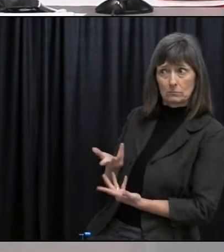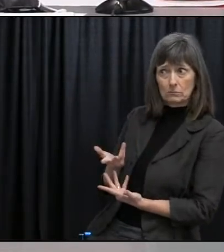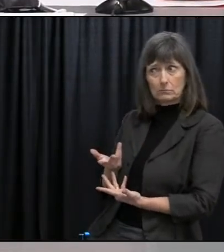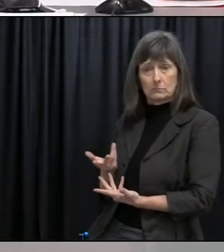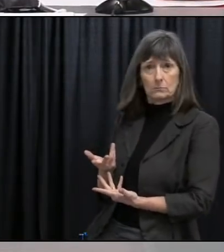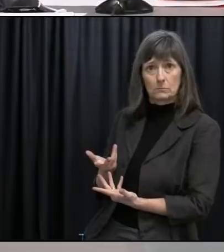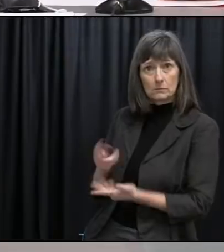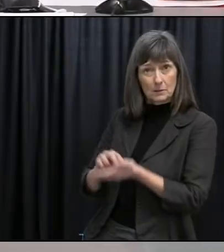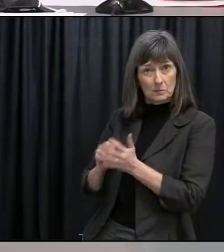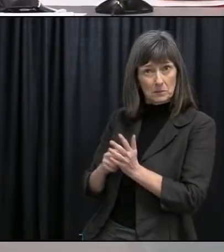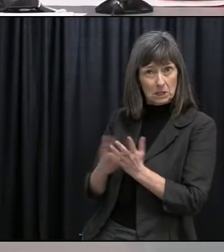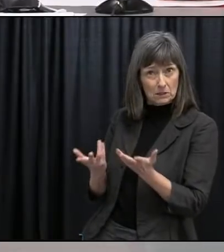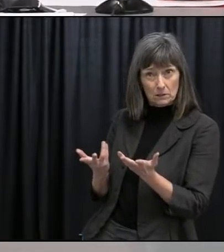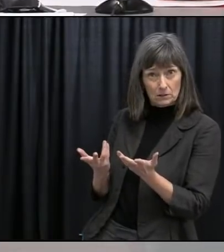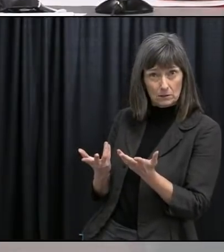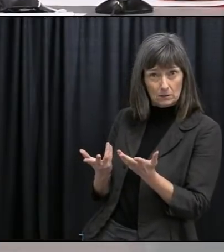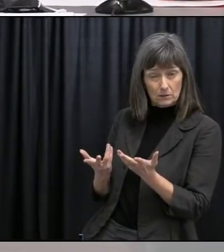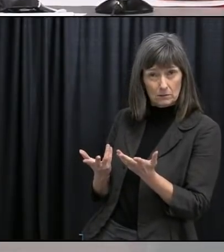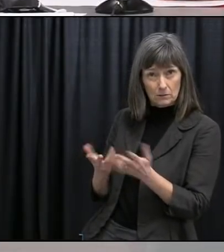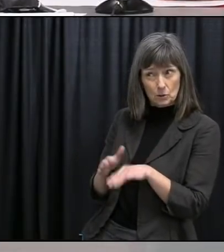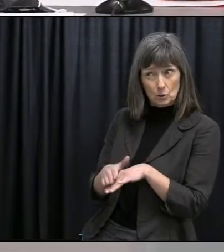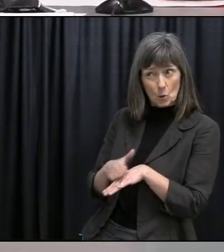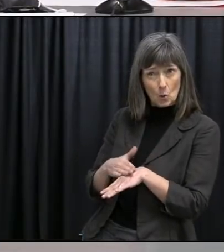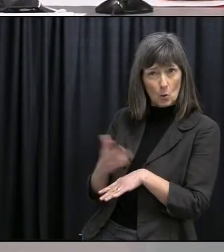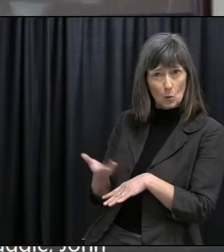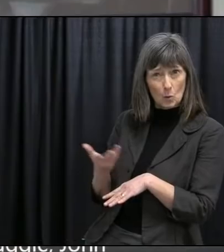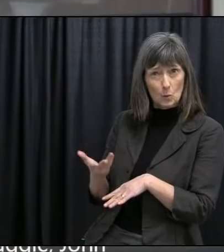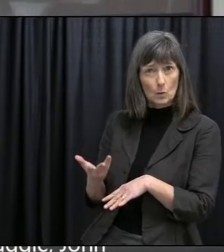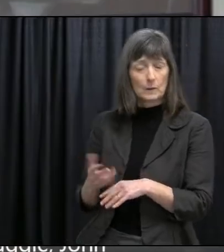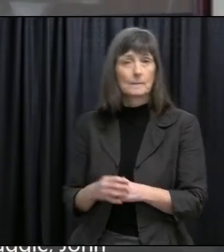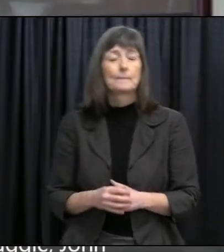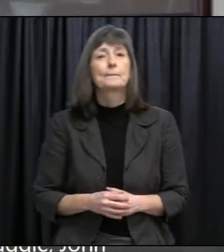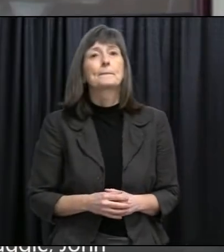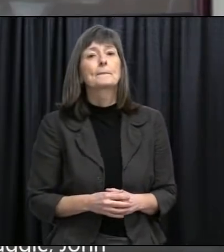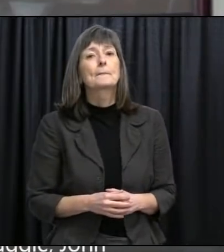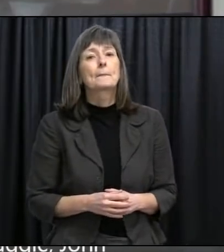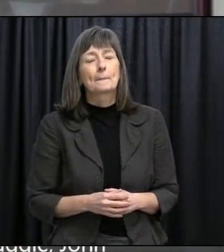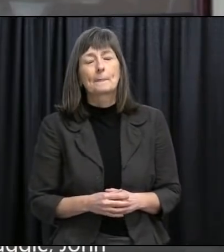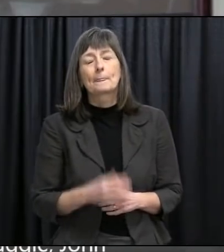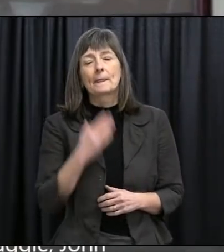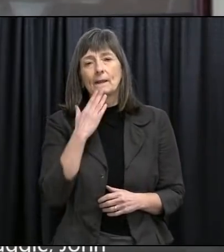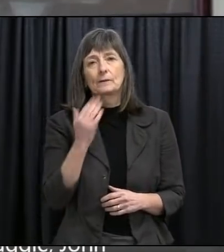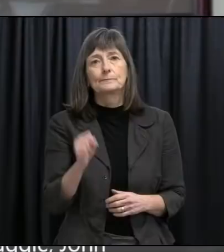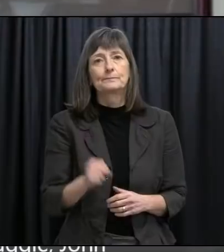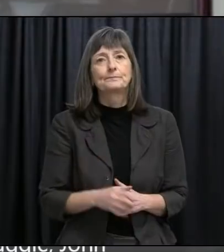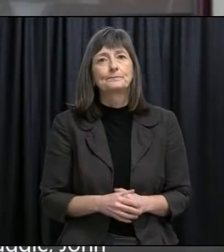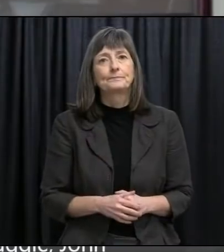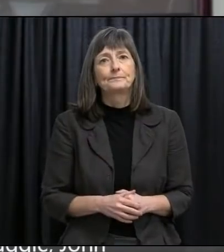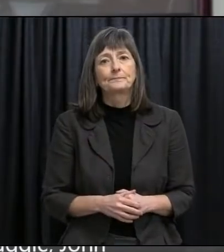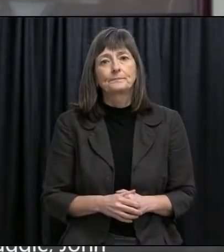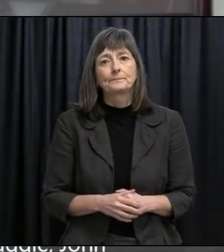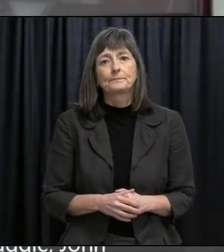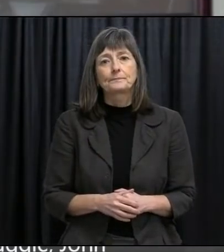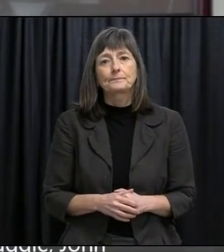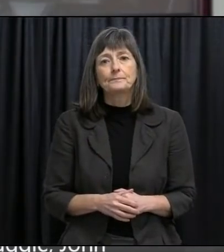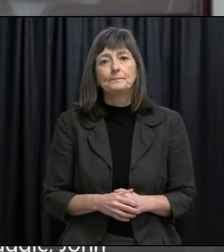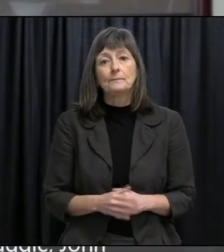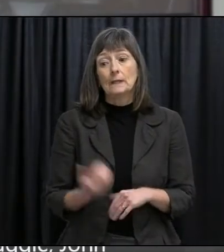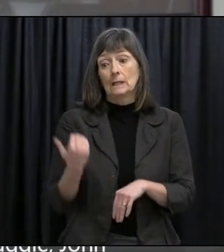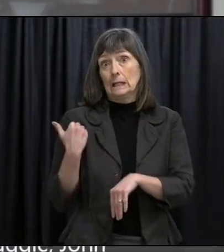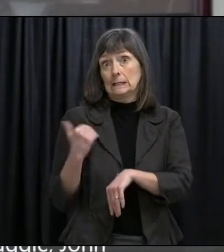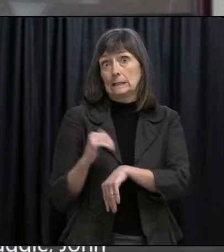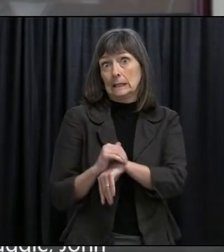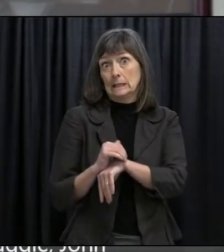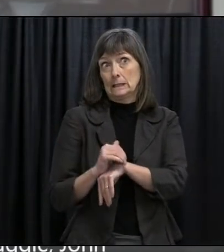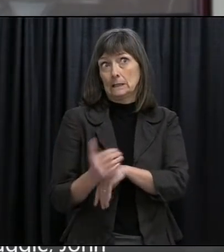be moving more slowly now? Yes, certainly. Thank you. As of last night,